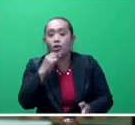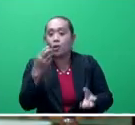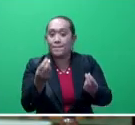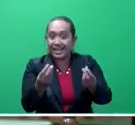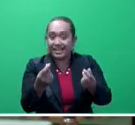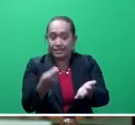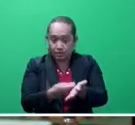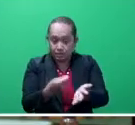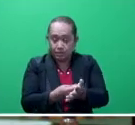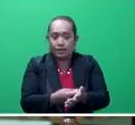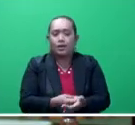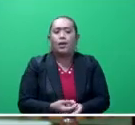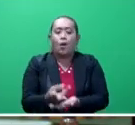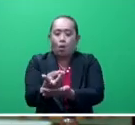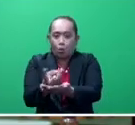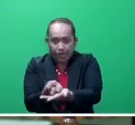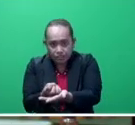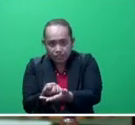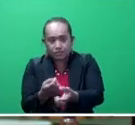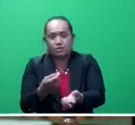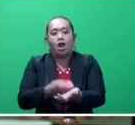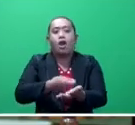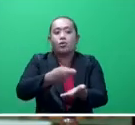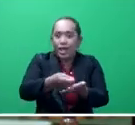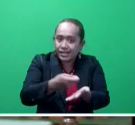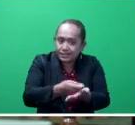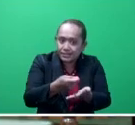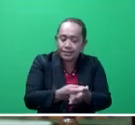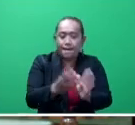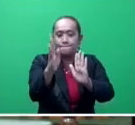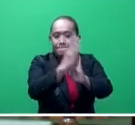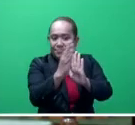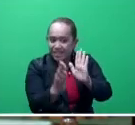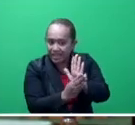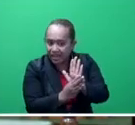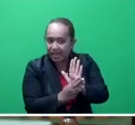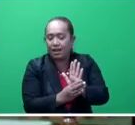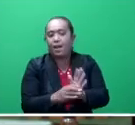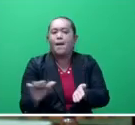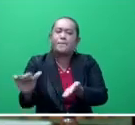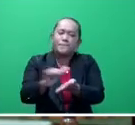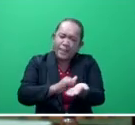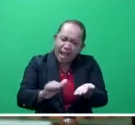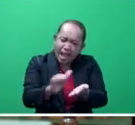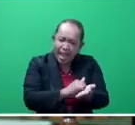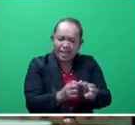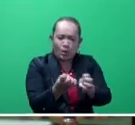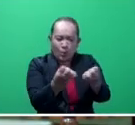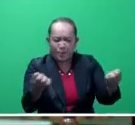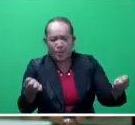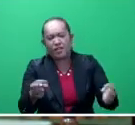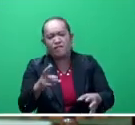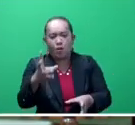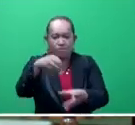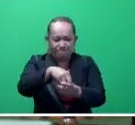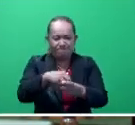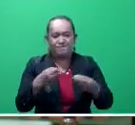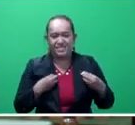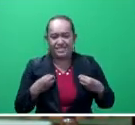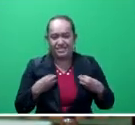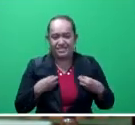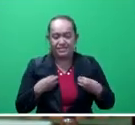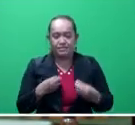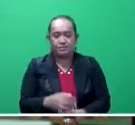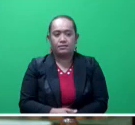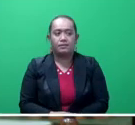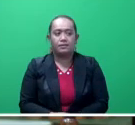for wages and salaries, rents, utilities, purchase stocks, or cover any other working capital needs